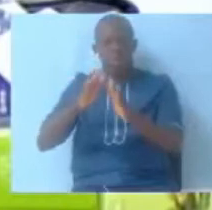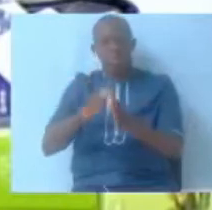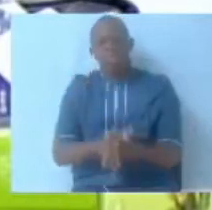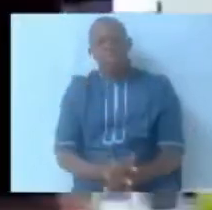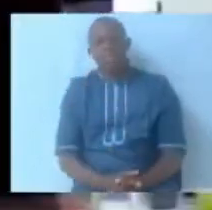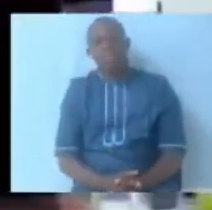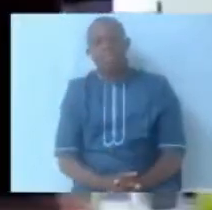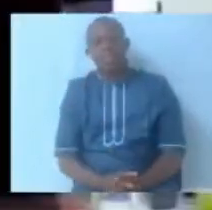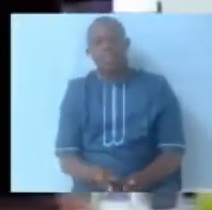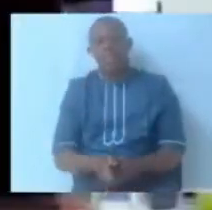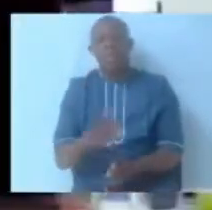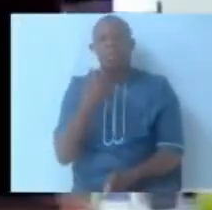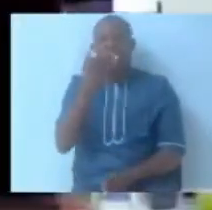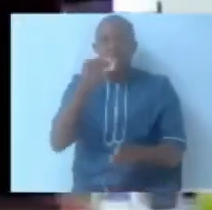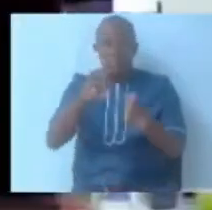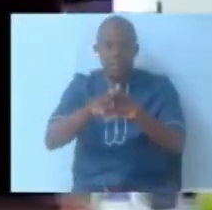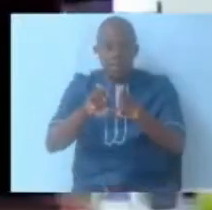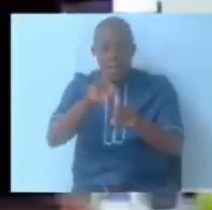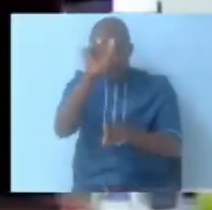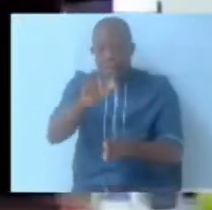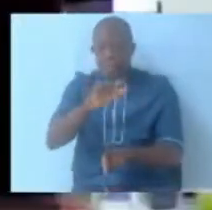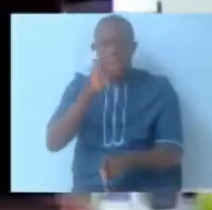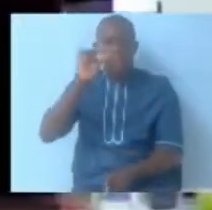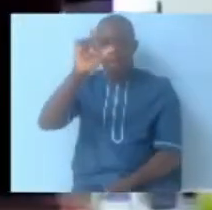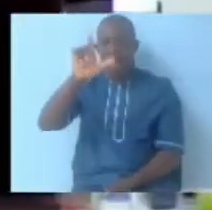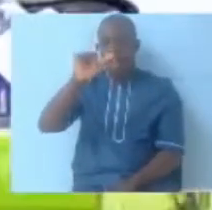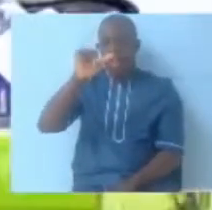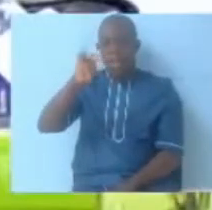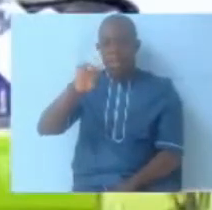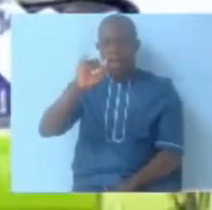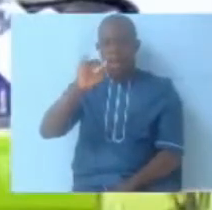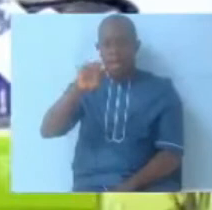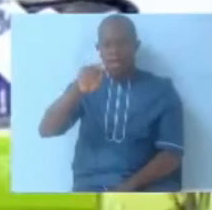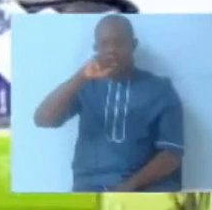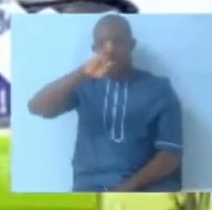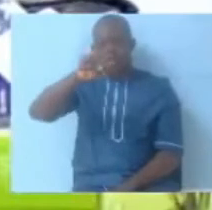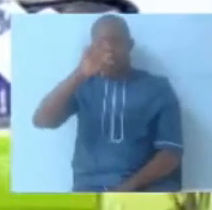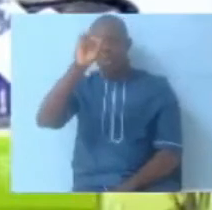otumo. Is this the same Lamin Jobate that appeared here on the TRRC,